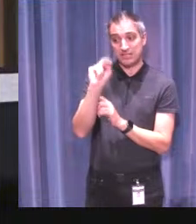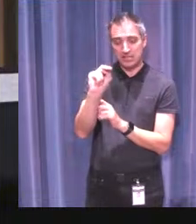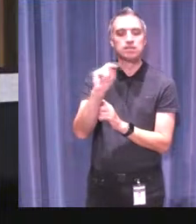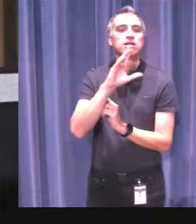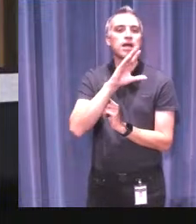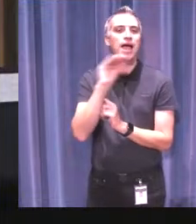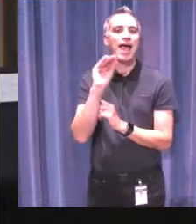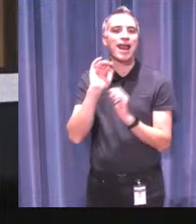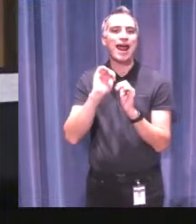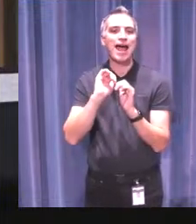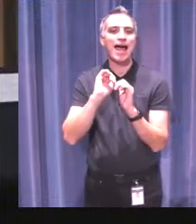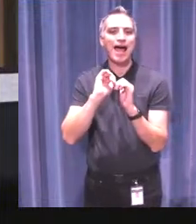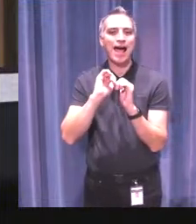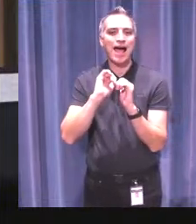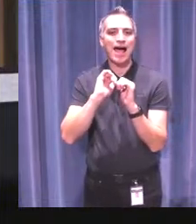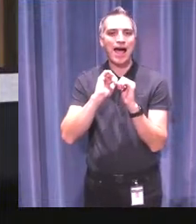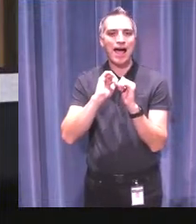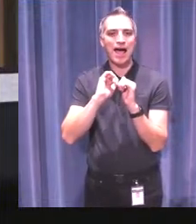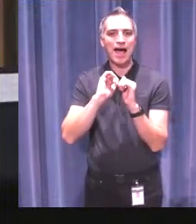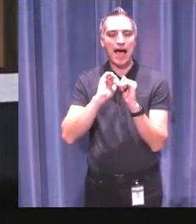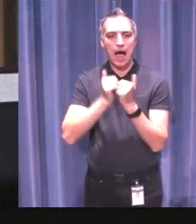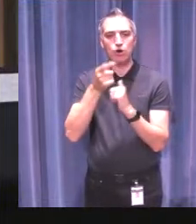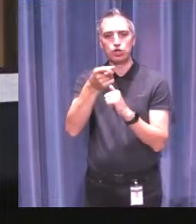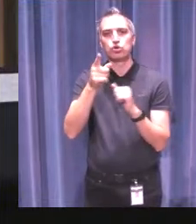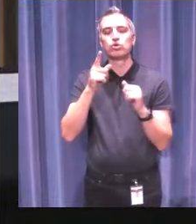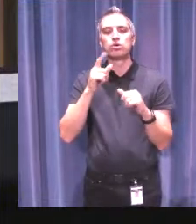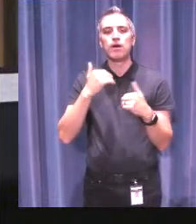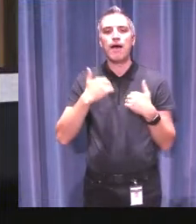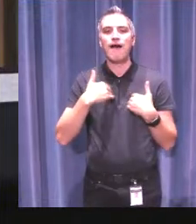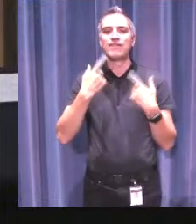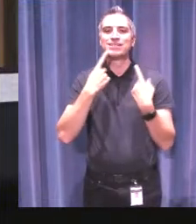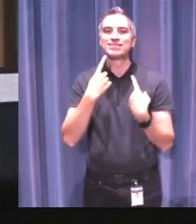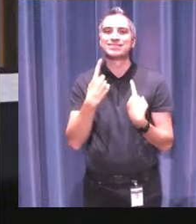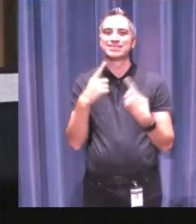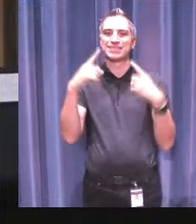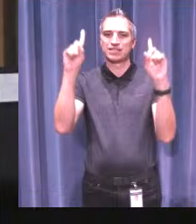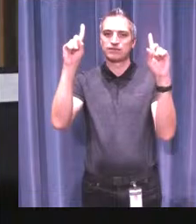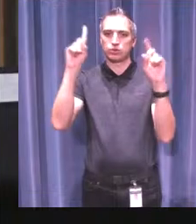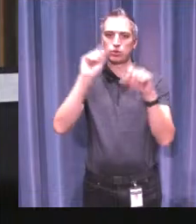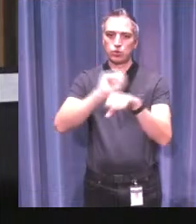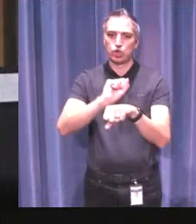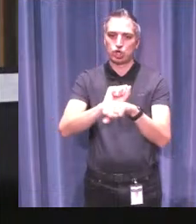ensure a successful working relationship.